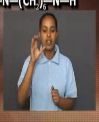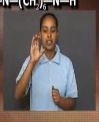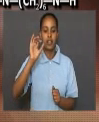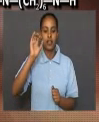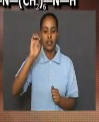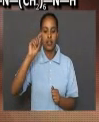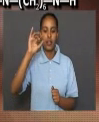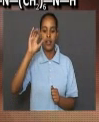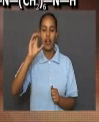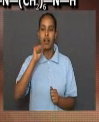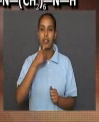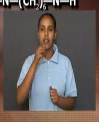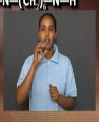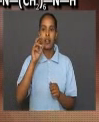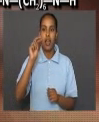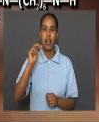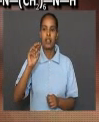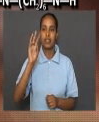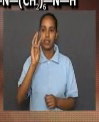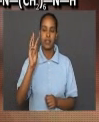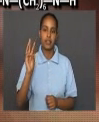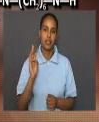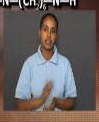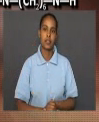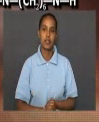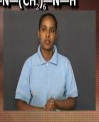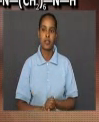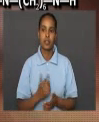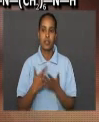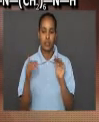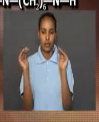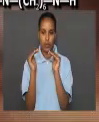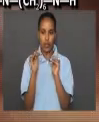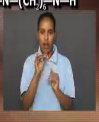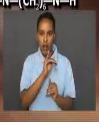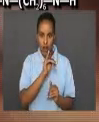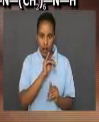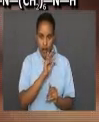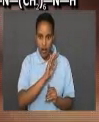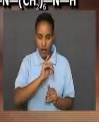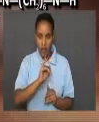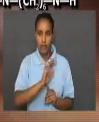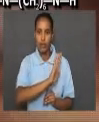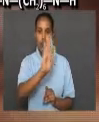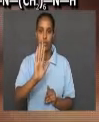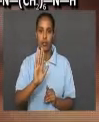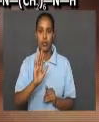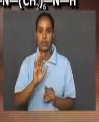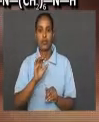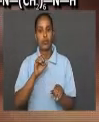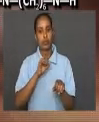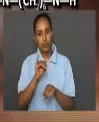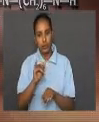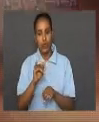form nylon 6,6. Does this equation look like yours? If so, great